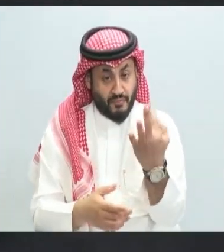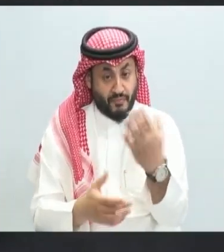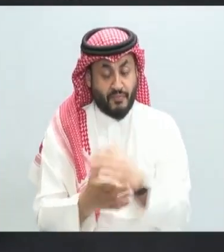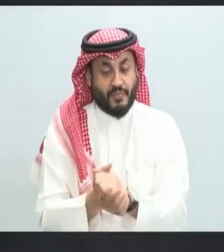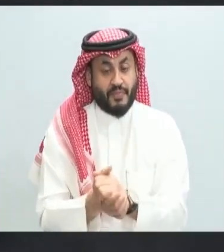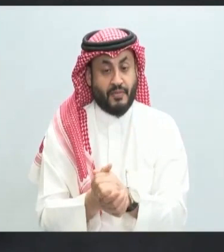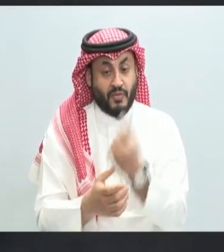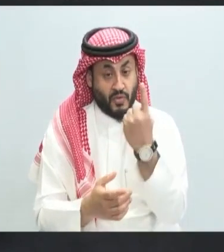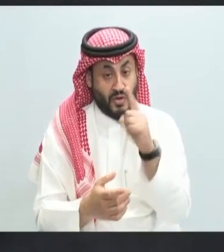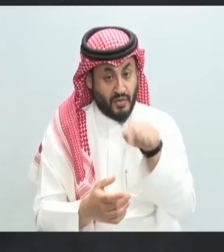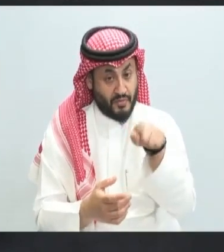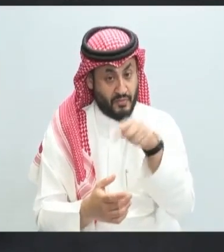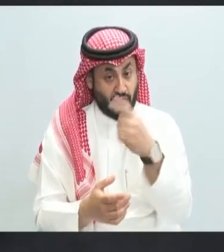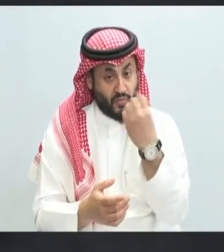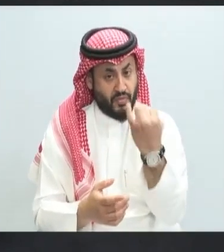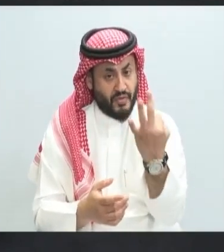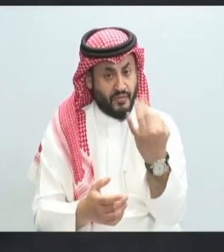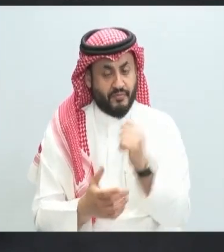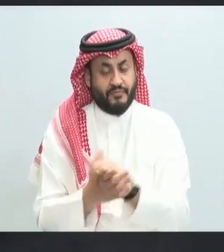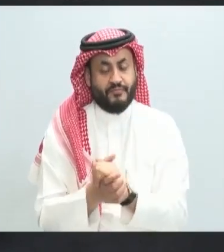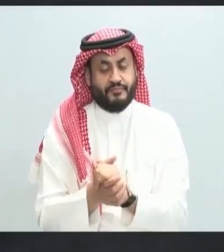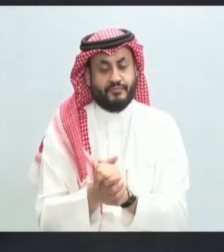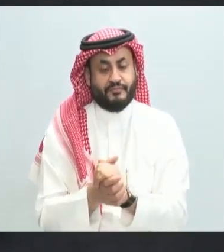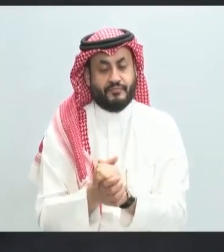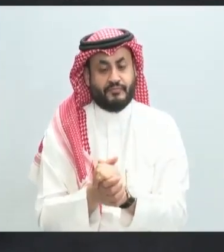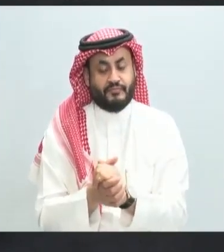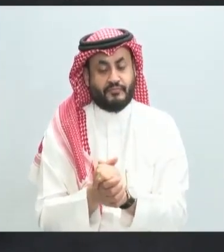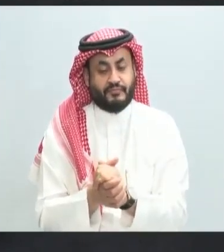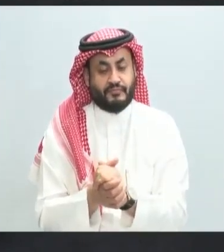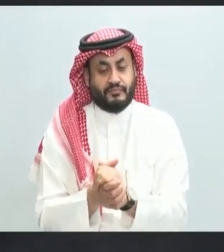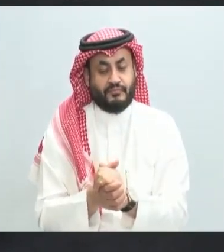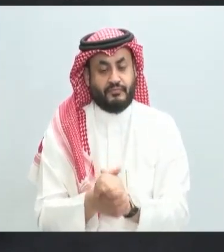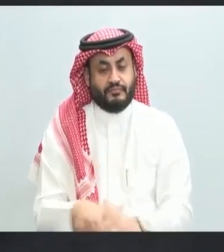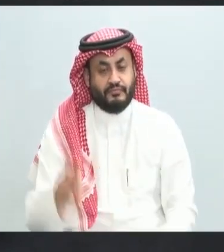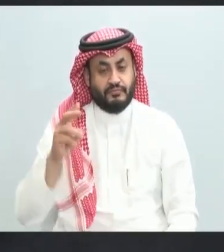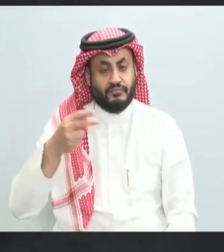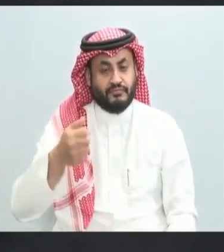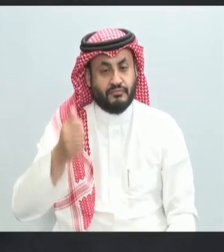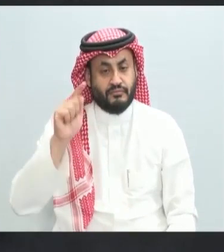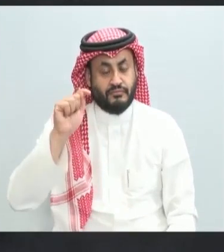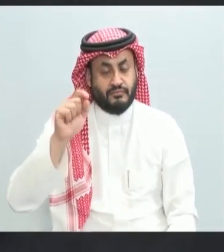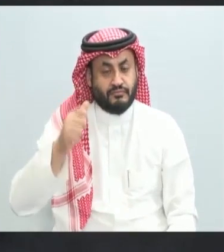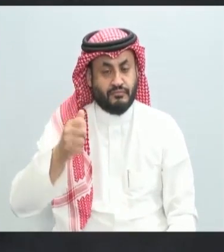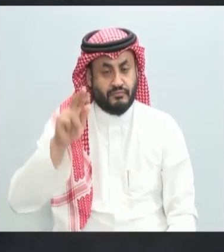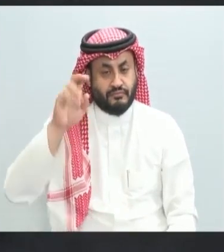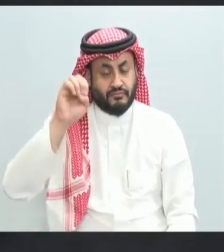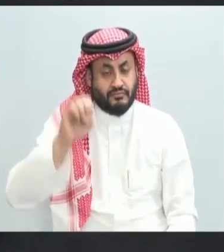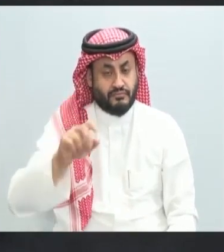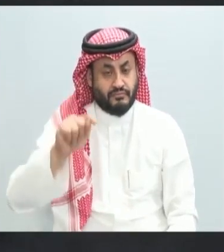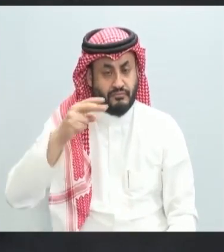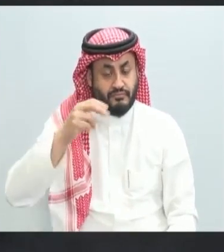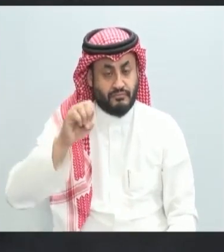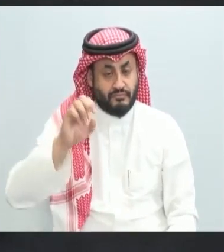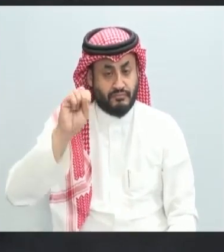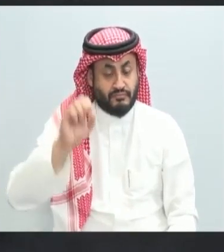cars, what are these? So when we said what are these, we mean that we're asking about